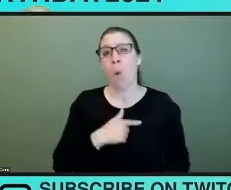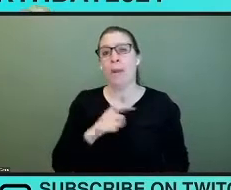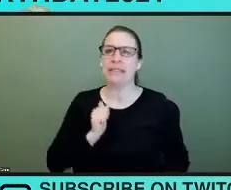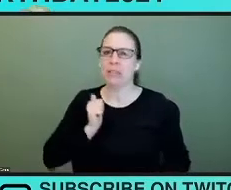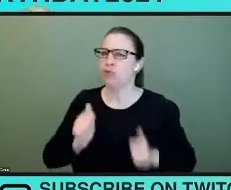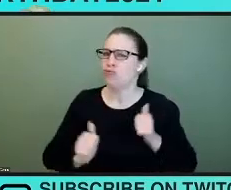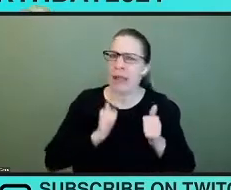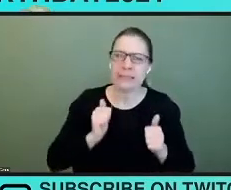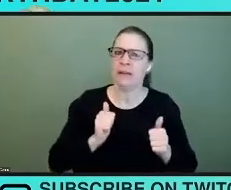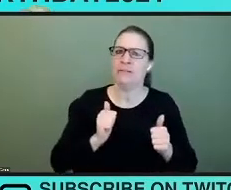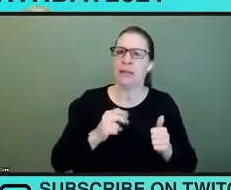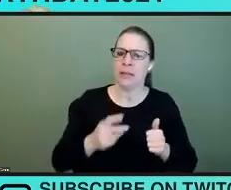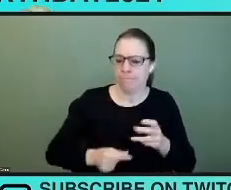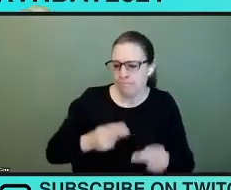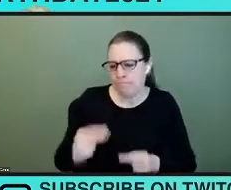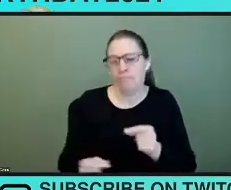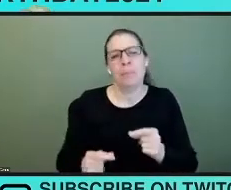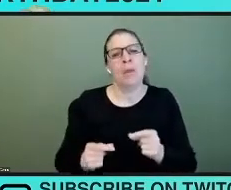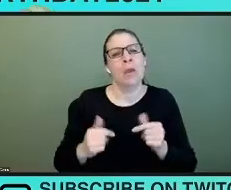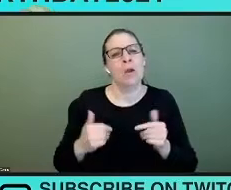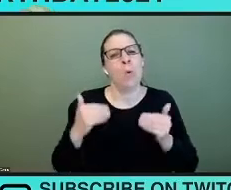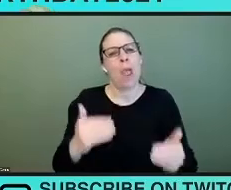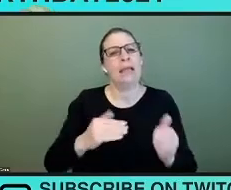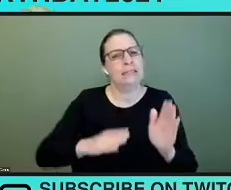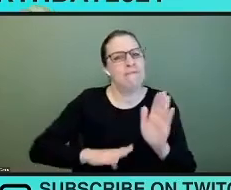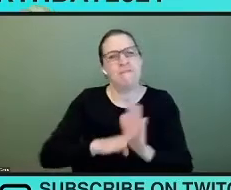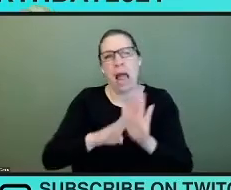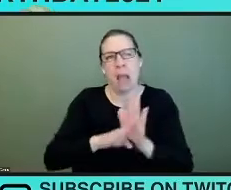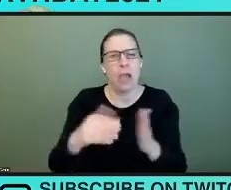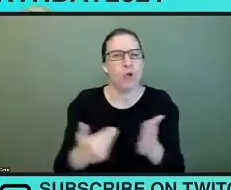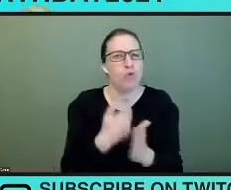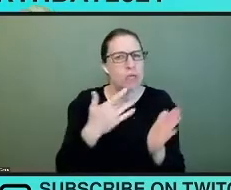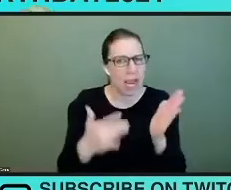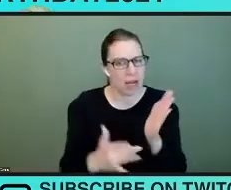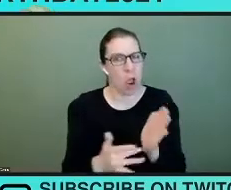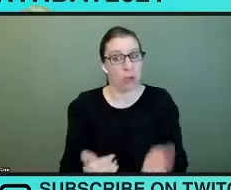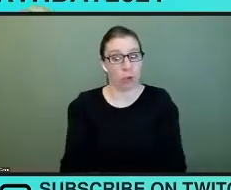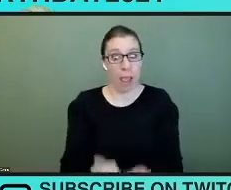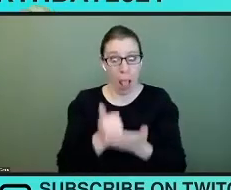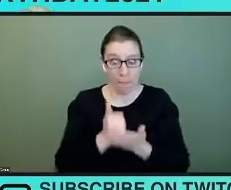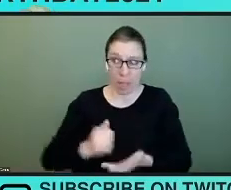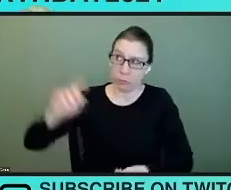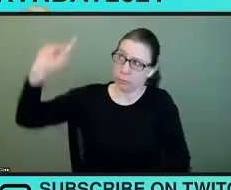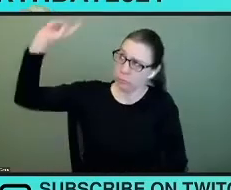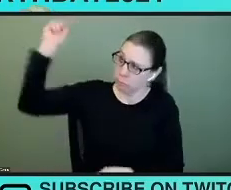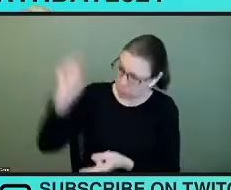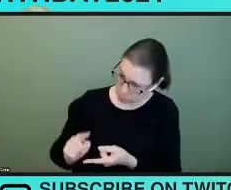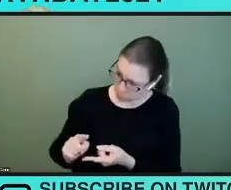to develop and deploy technologies that will get us to zero carbon